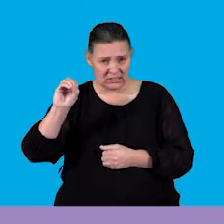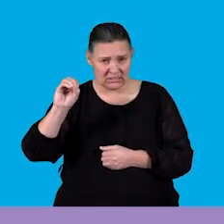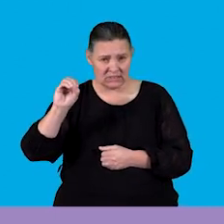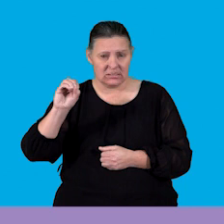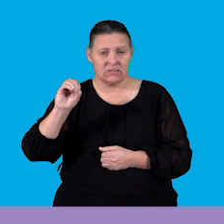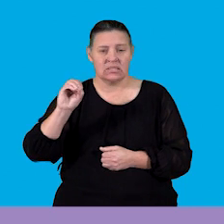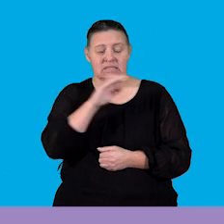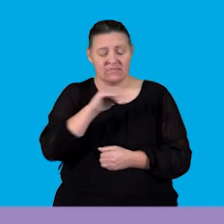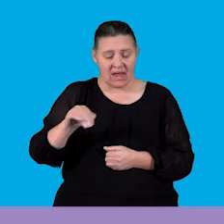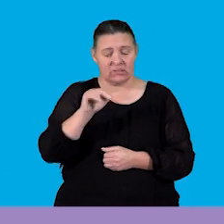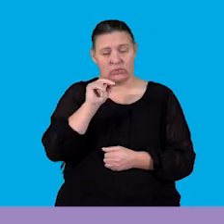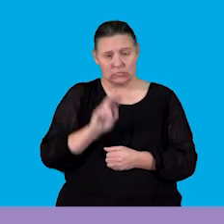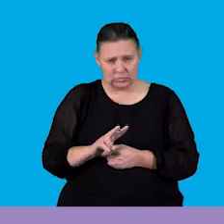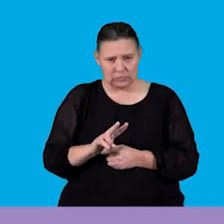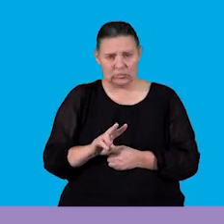69 degrees.